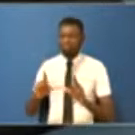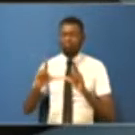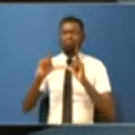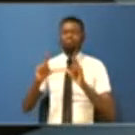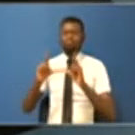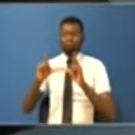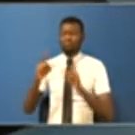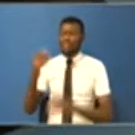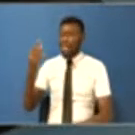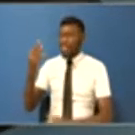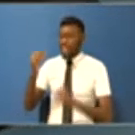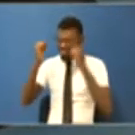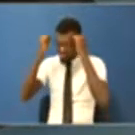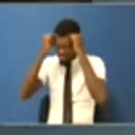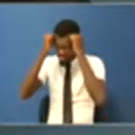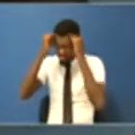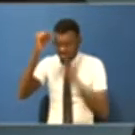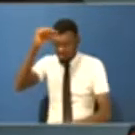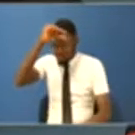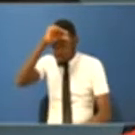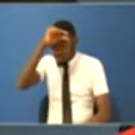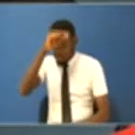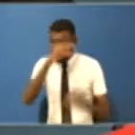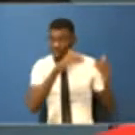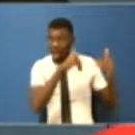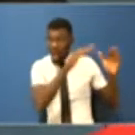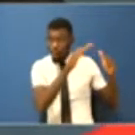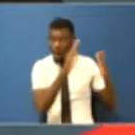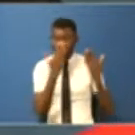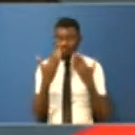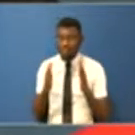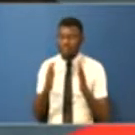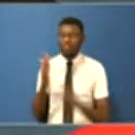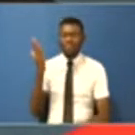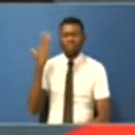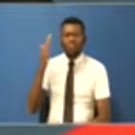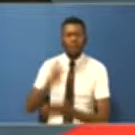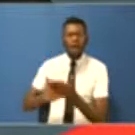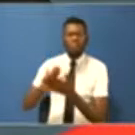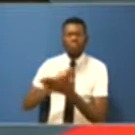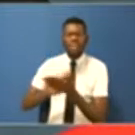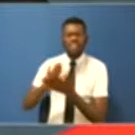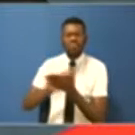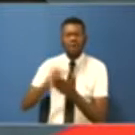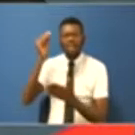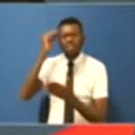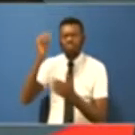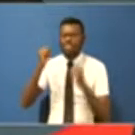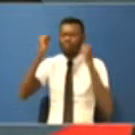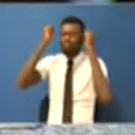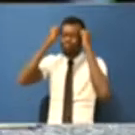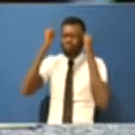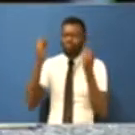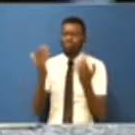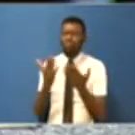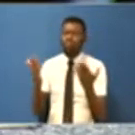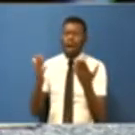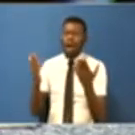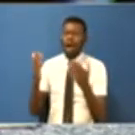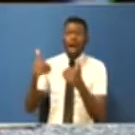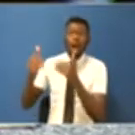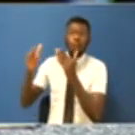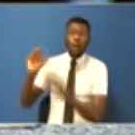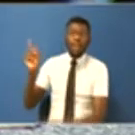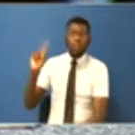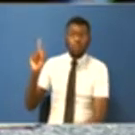major degrees from abroad yes i did earlier in the early basic education you studied in a county outside nairobi